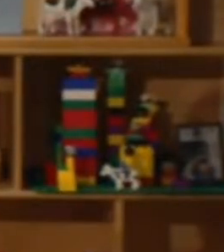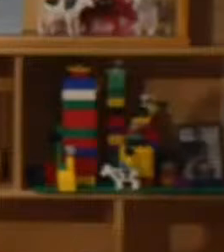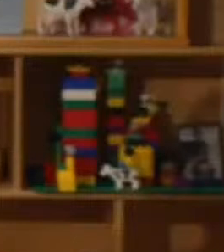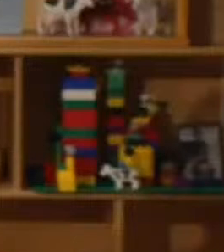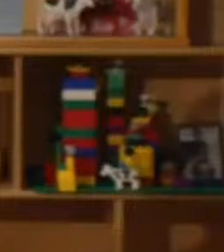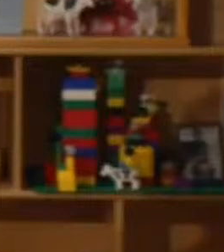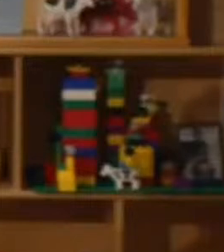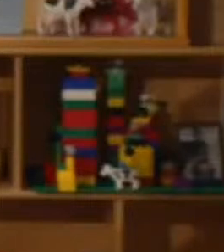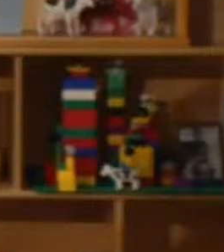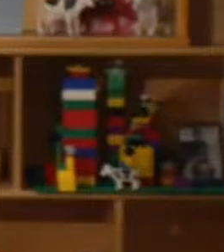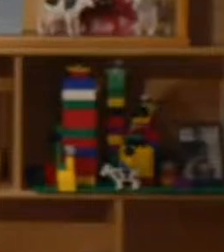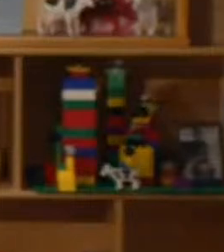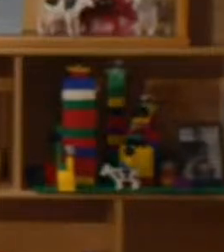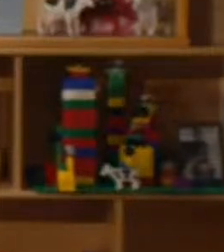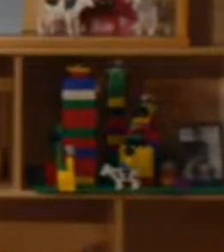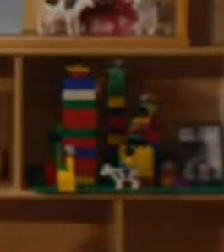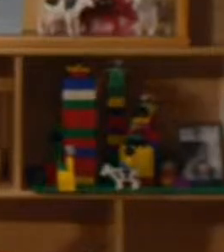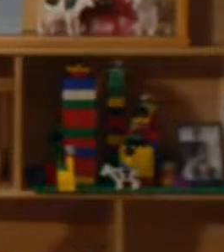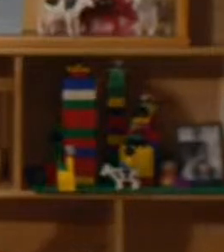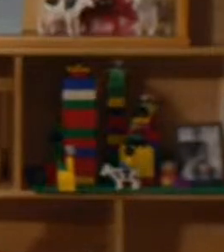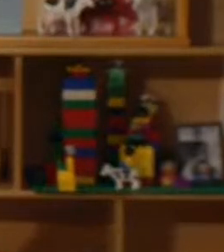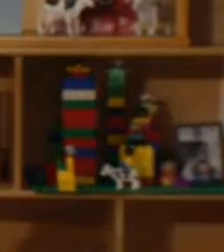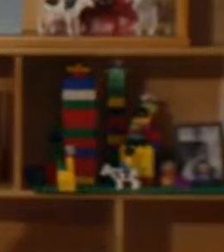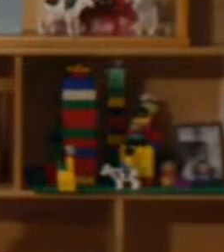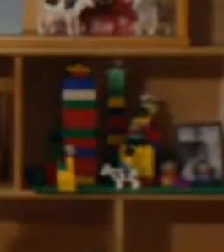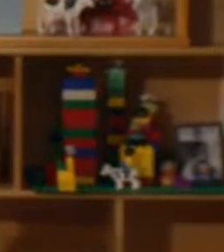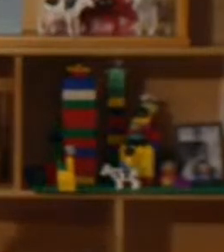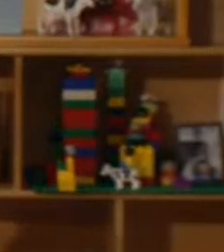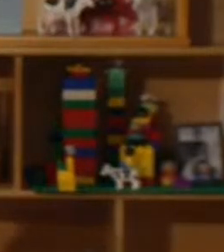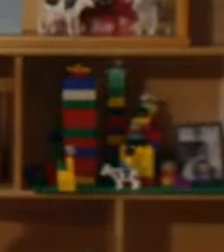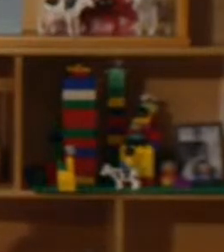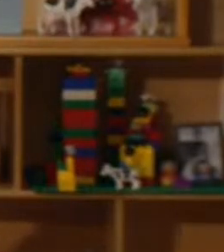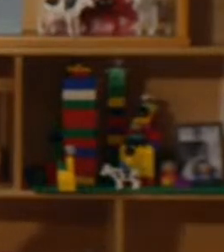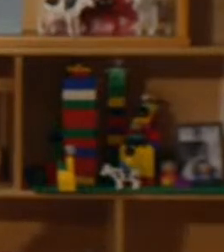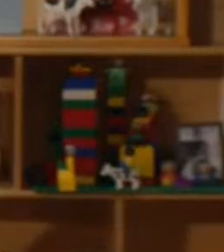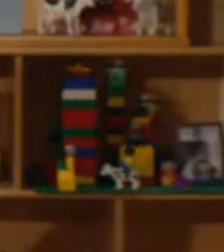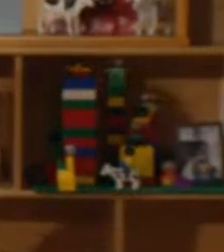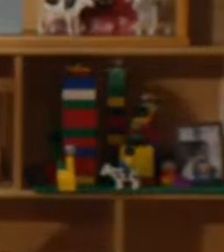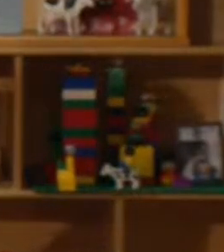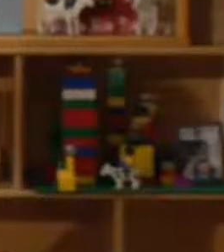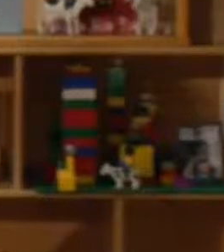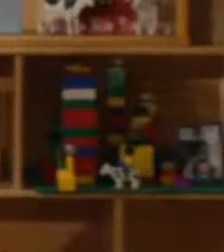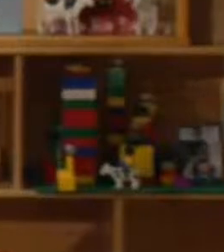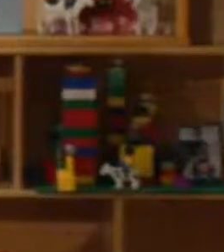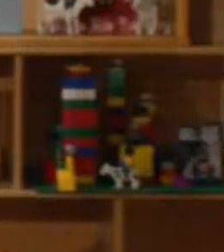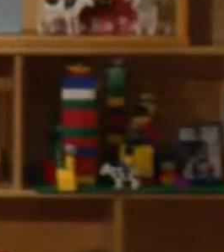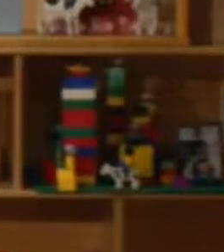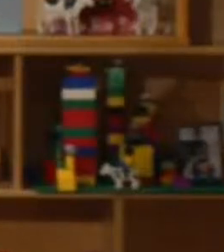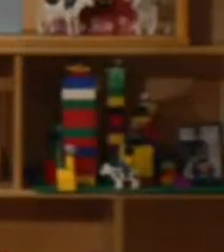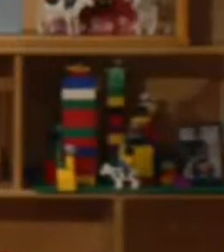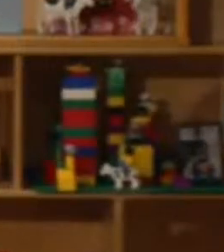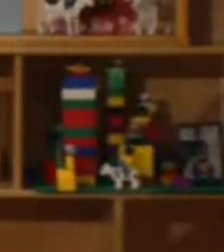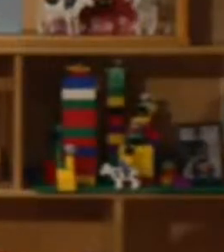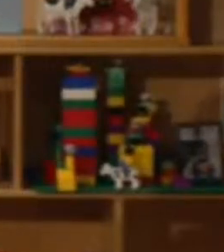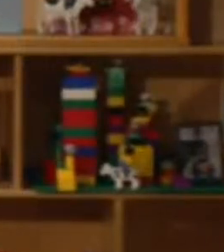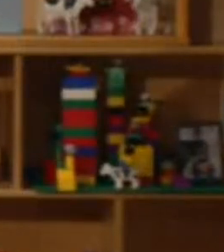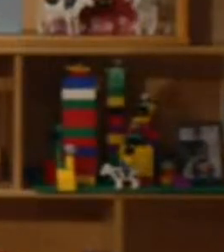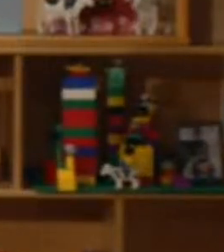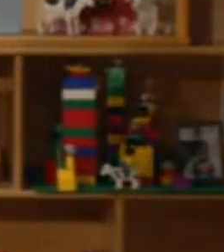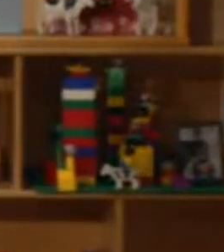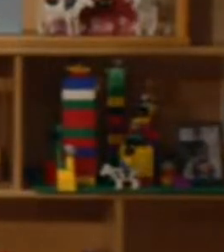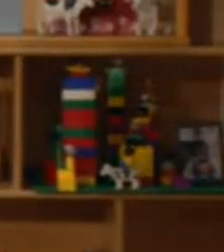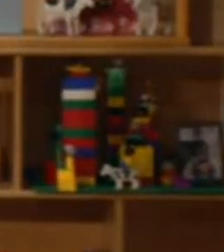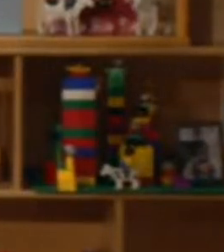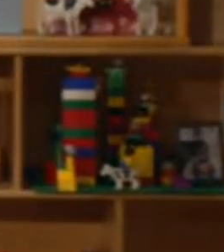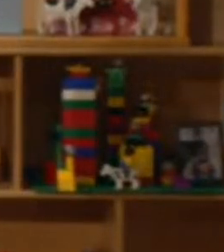were. But these bills are about strengthening the economy for decades to come. Both of these bills spend out over